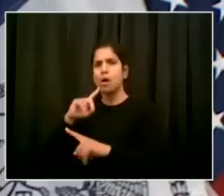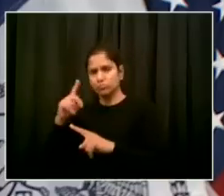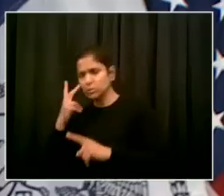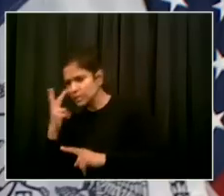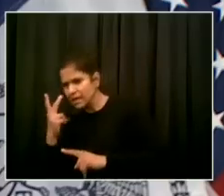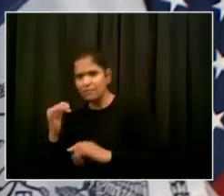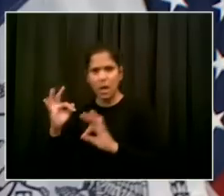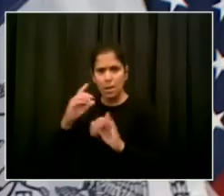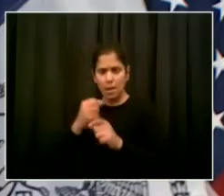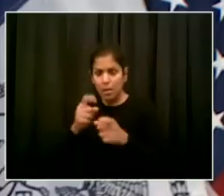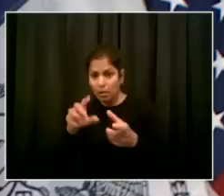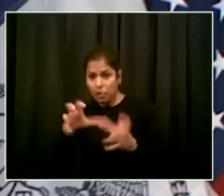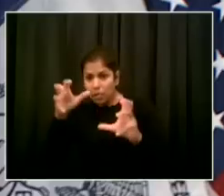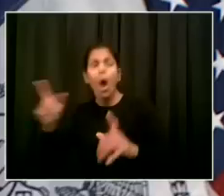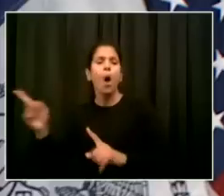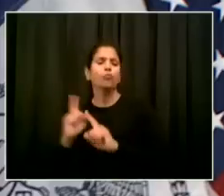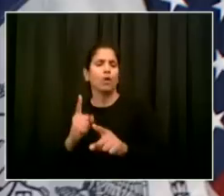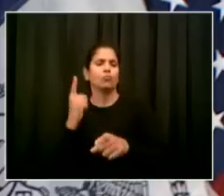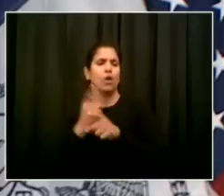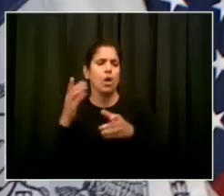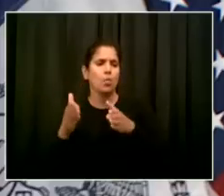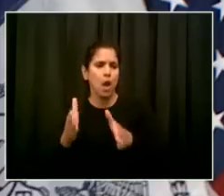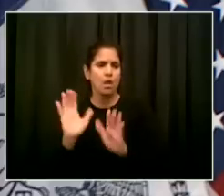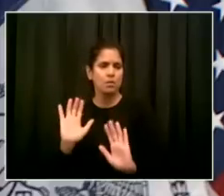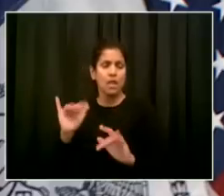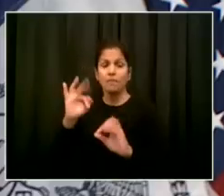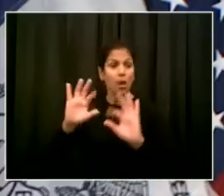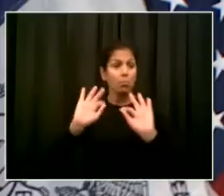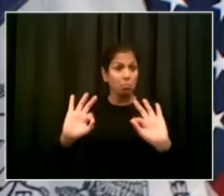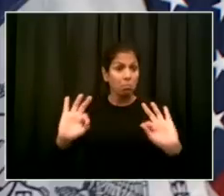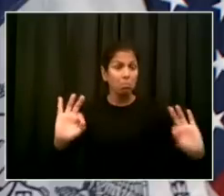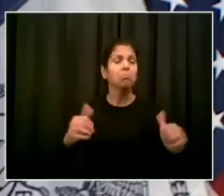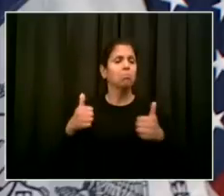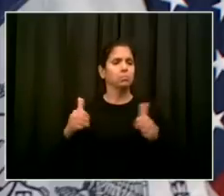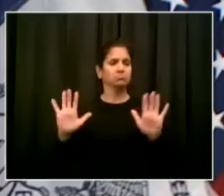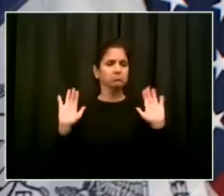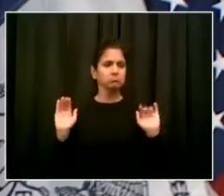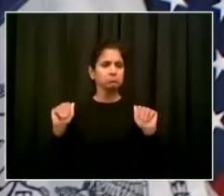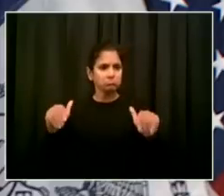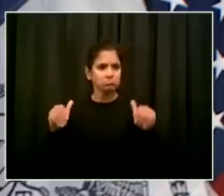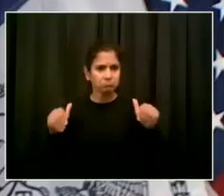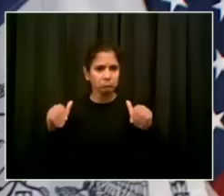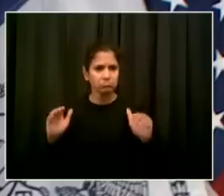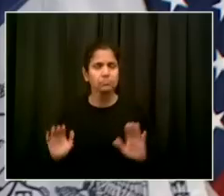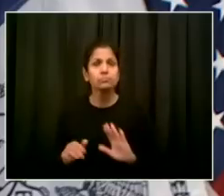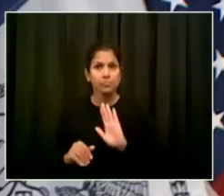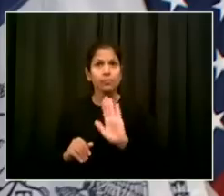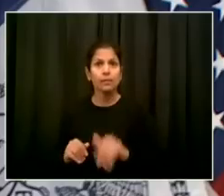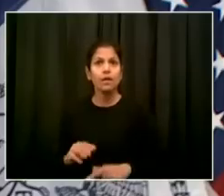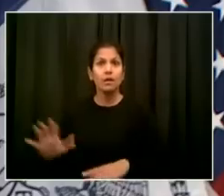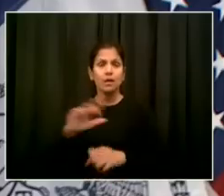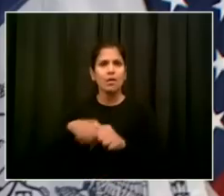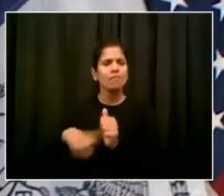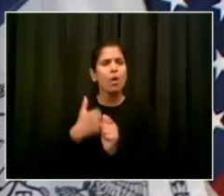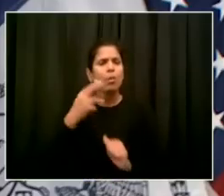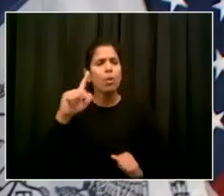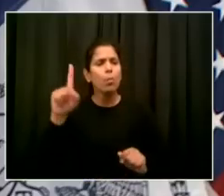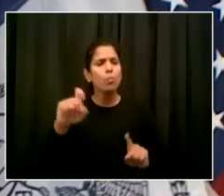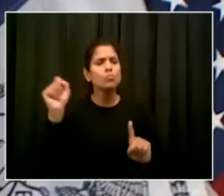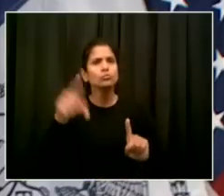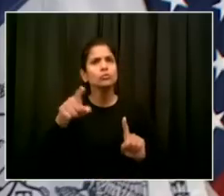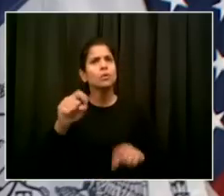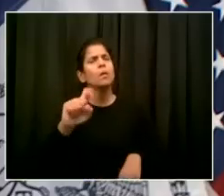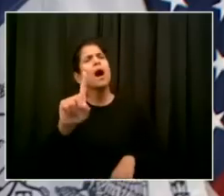was a lot of violence in the last 2 days. You saw fires, you saw people assaulted, no arrests, and the video that we have shows